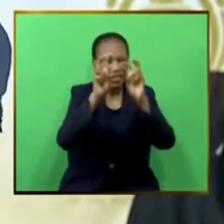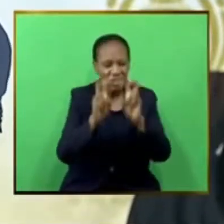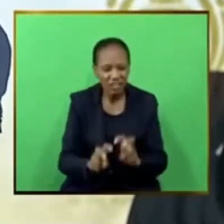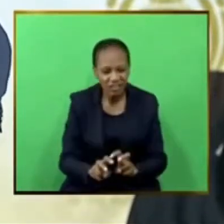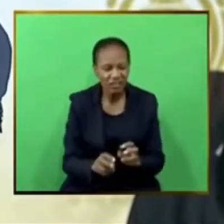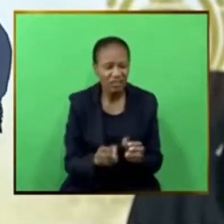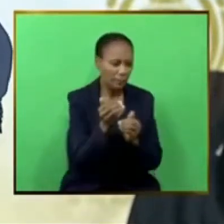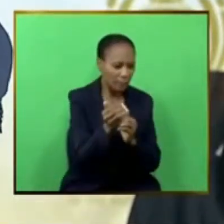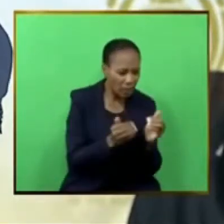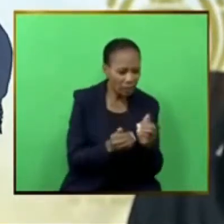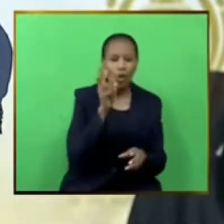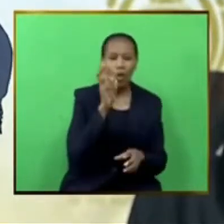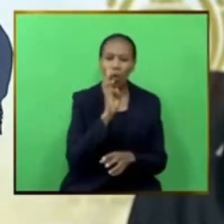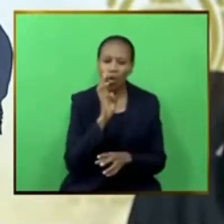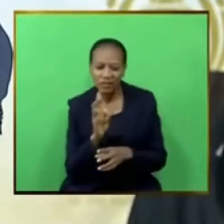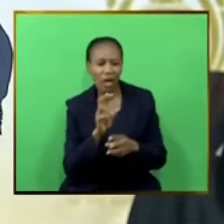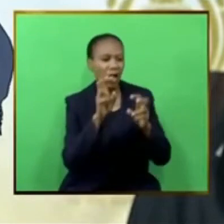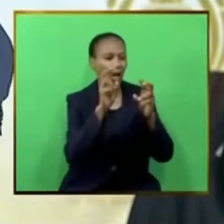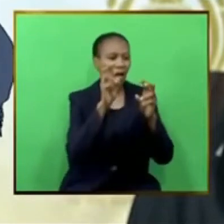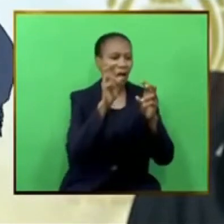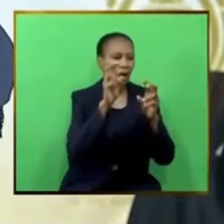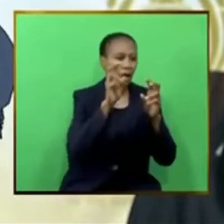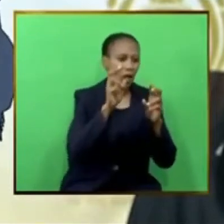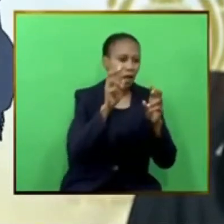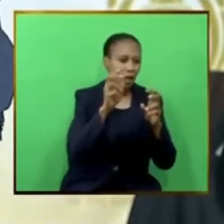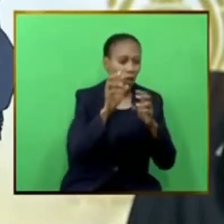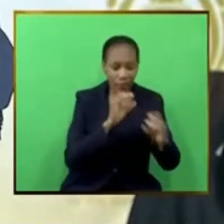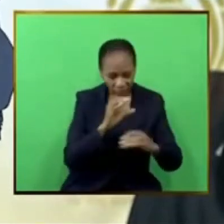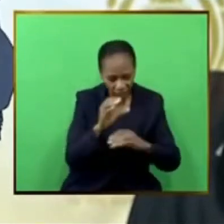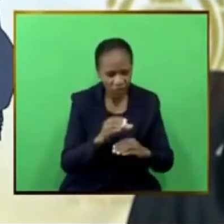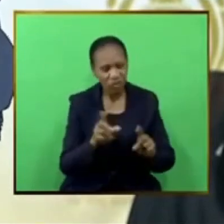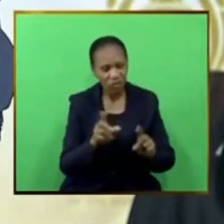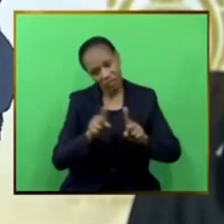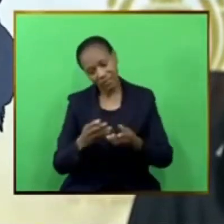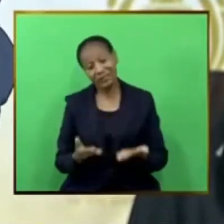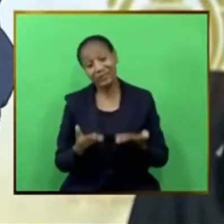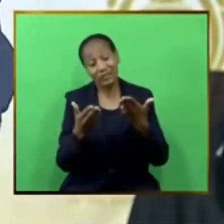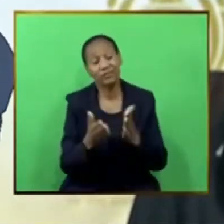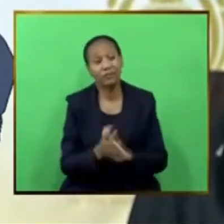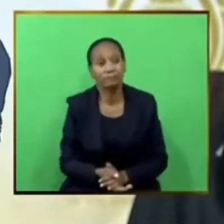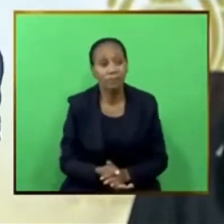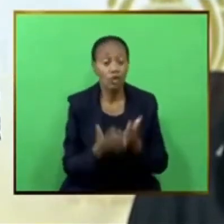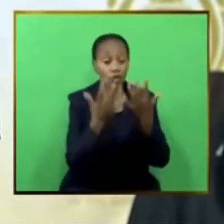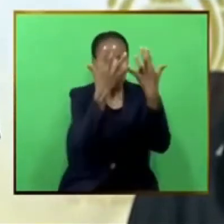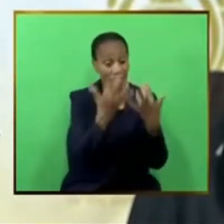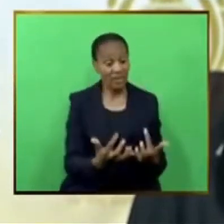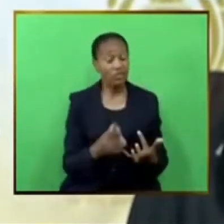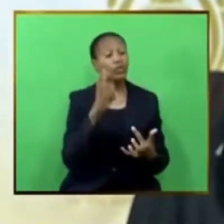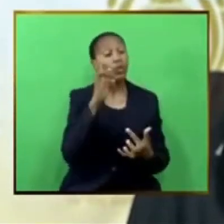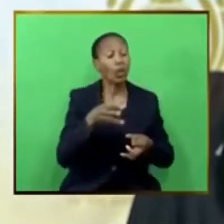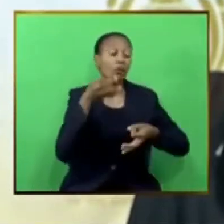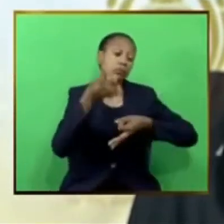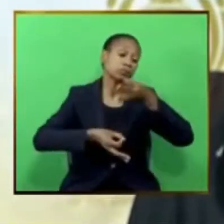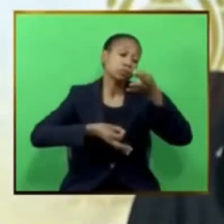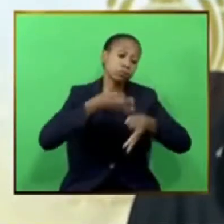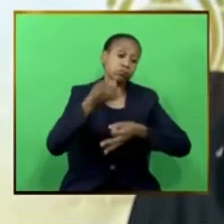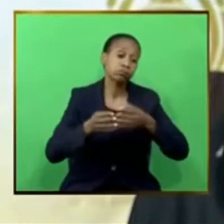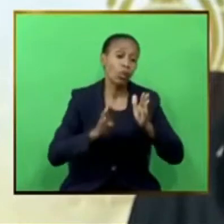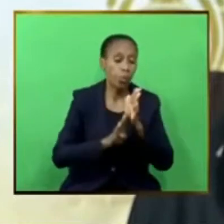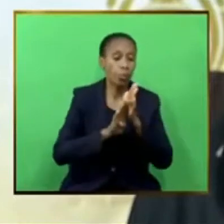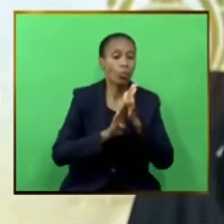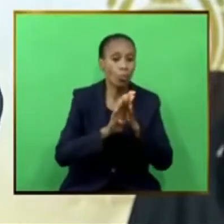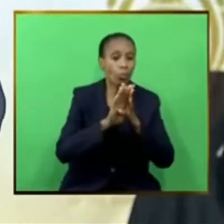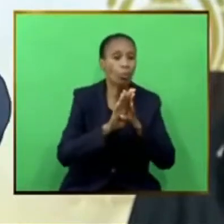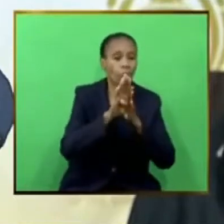logistics, water, telecommunication, and visa reforms. The budget review details the good progress that has been